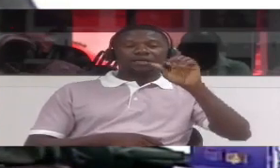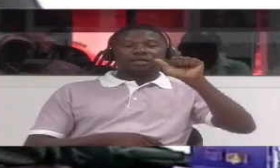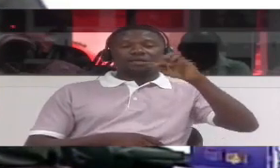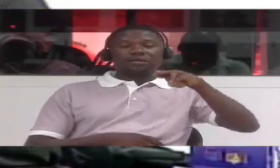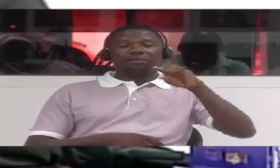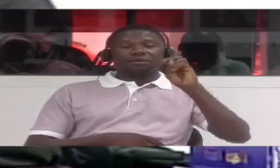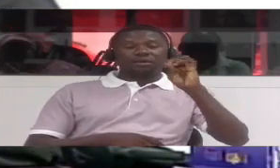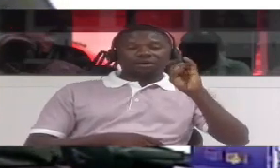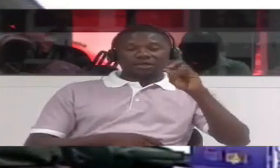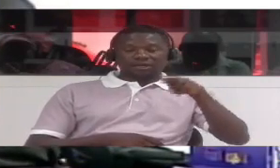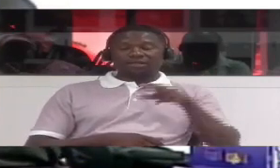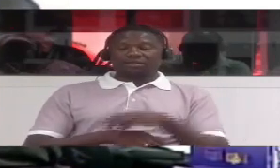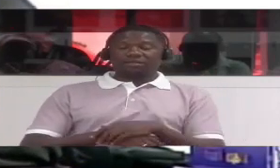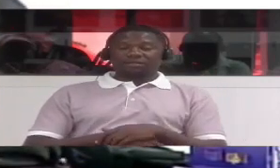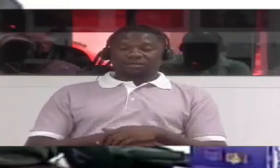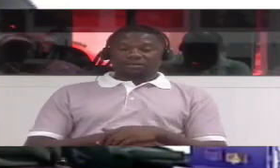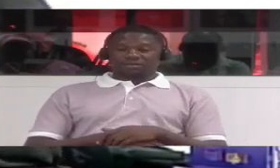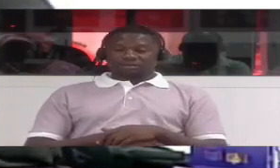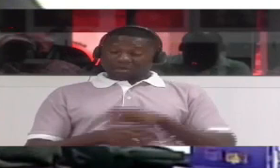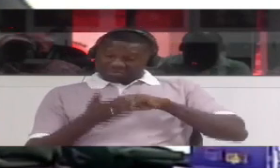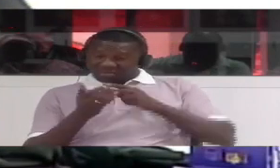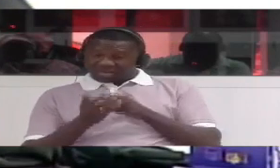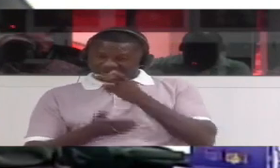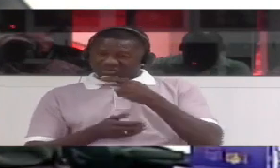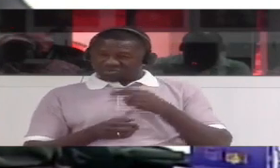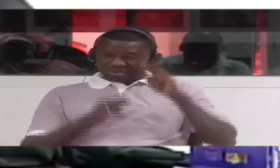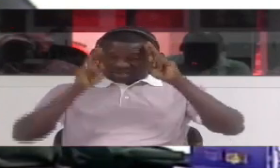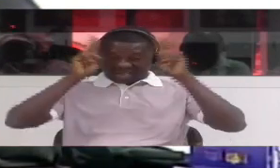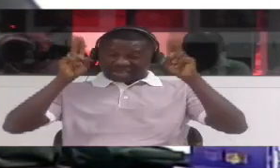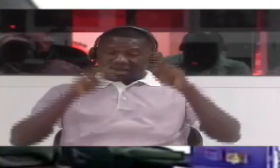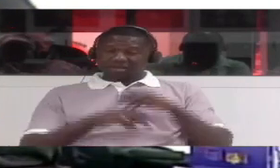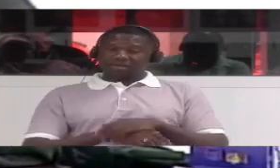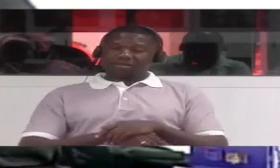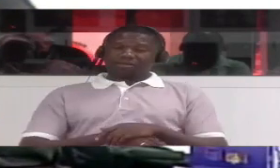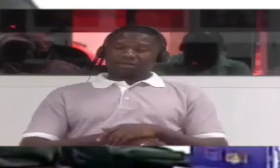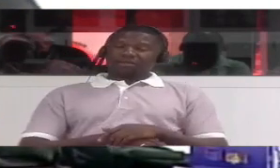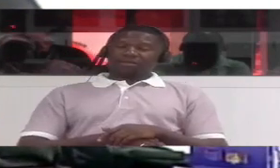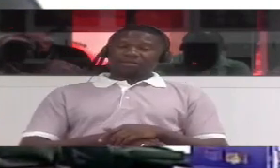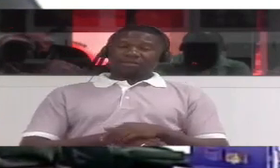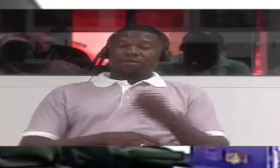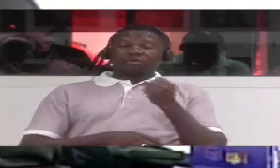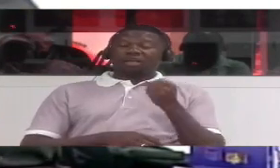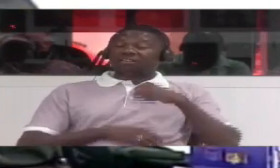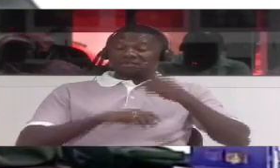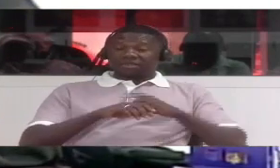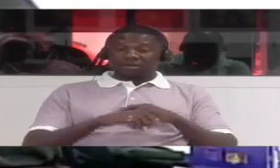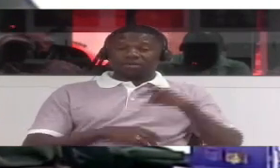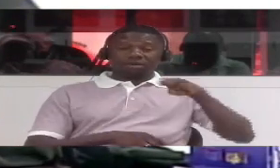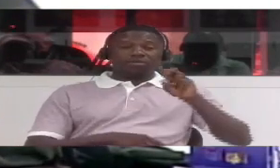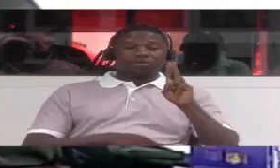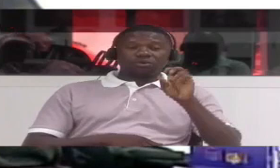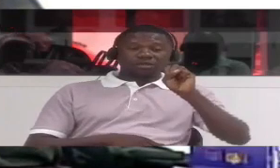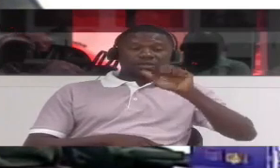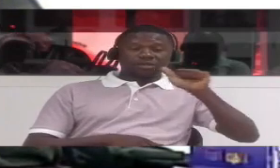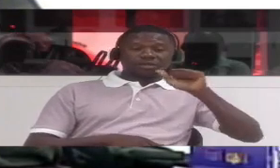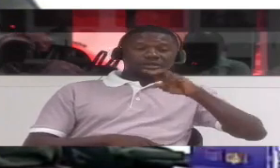Maliamugu, and what was funny as well, I should say that, because all the time that question was happening, Maliamugu was always on the phone. He